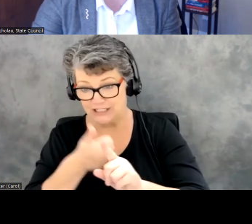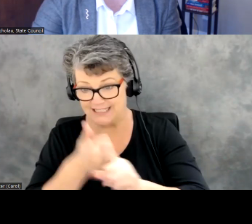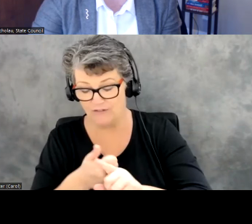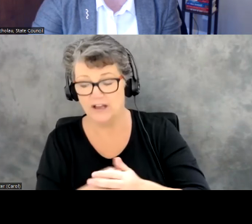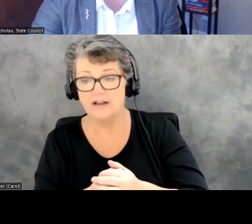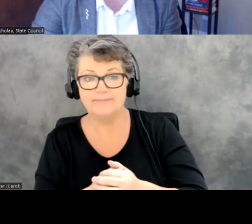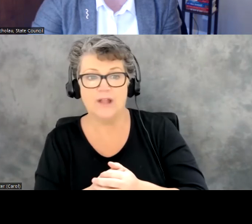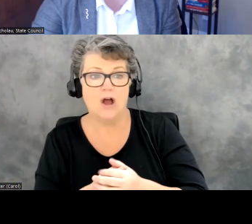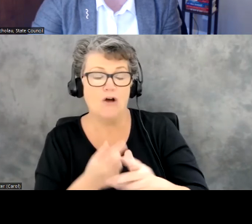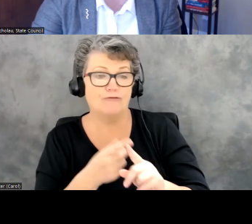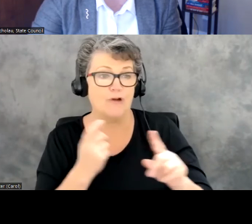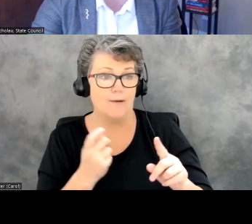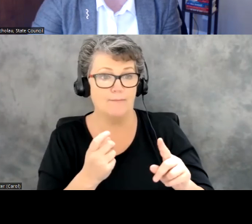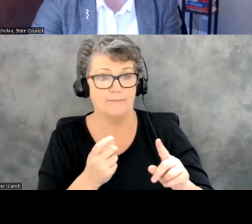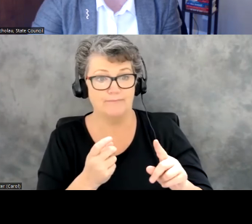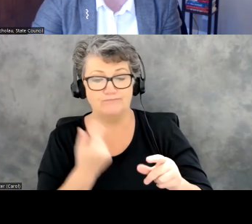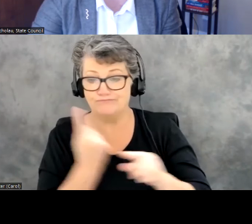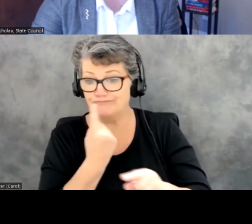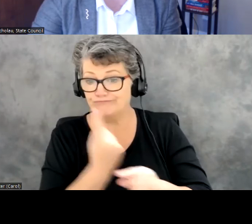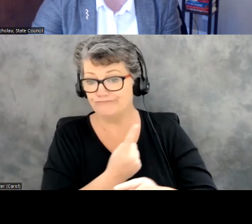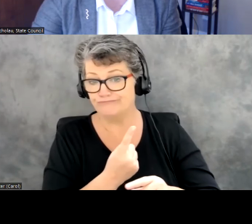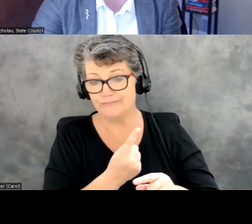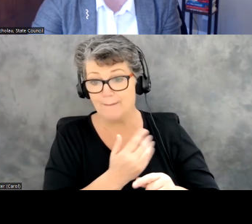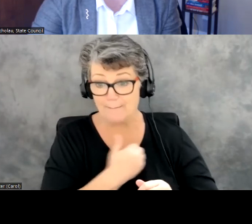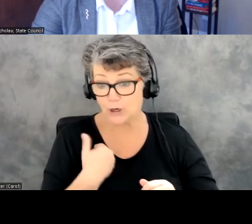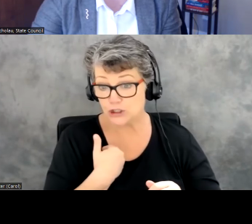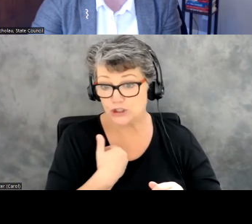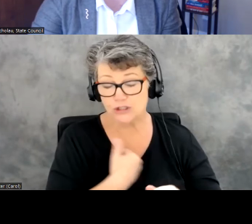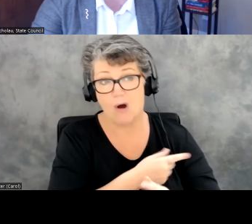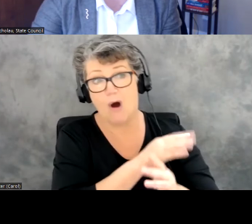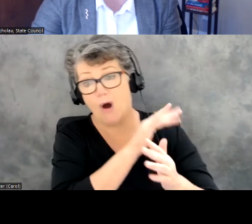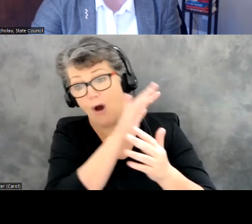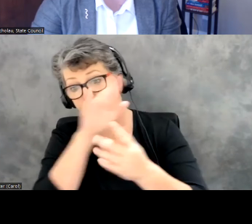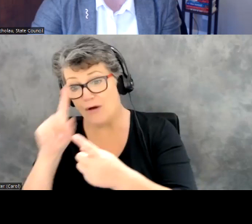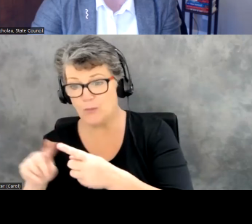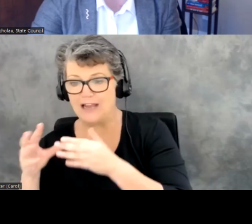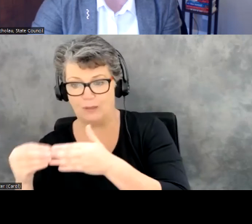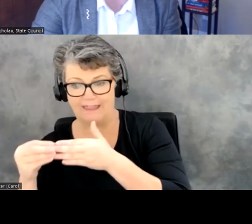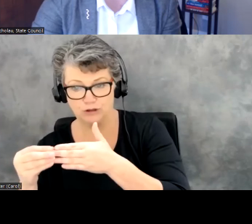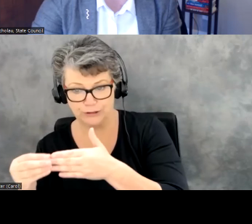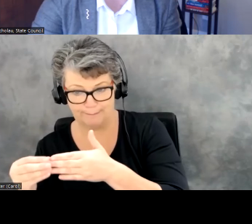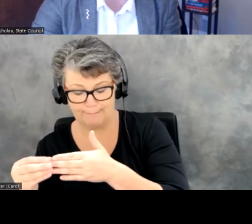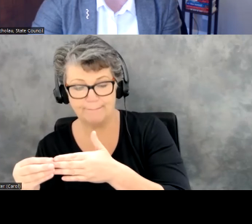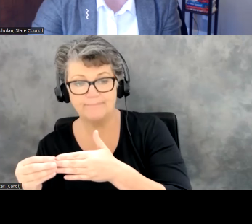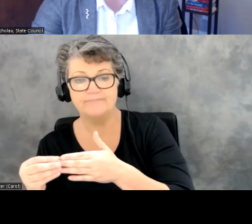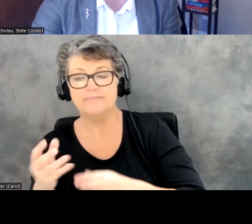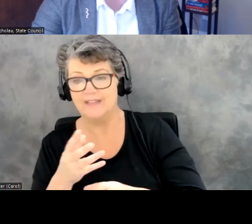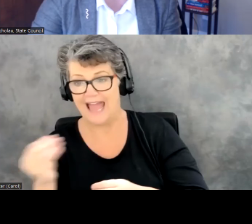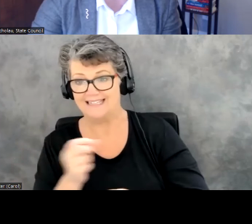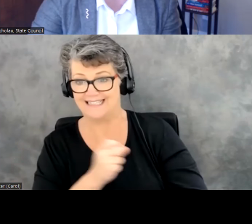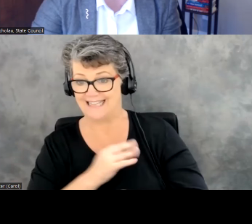ranging from rank and file legislative members all the way up to leadership and